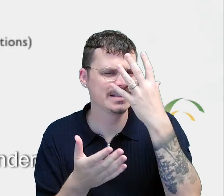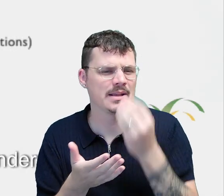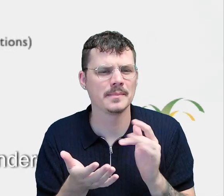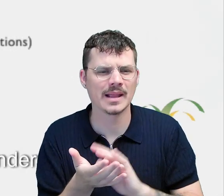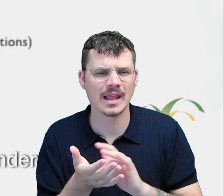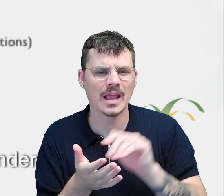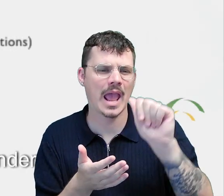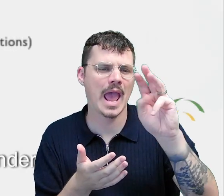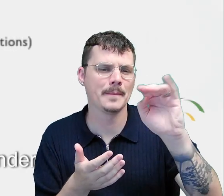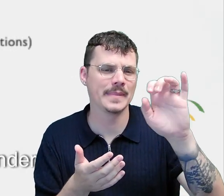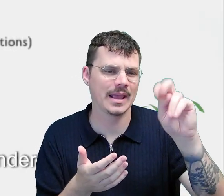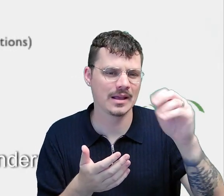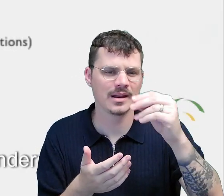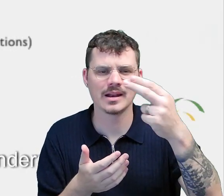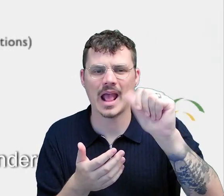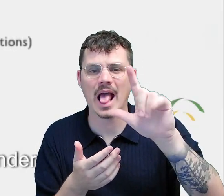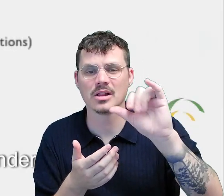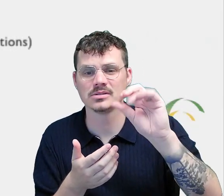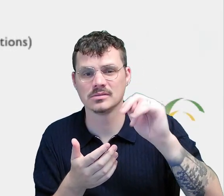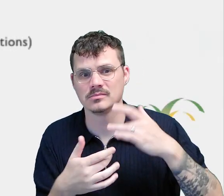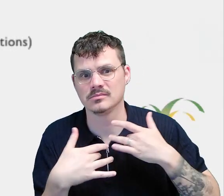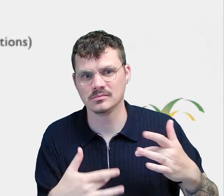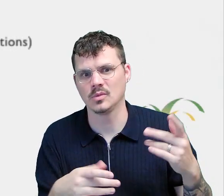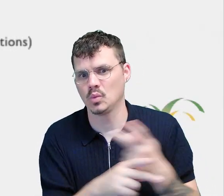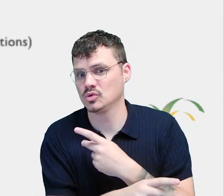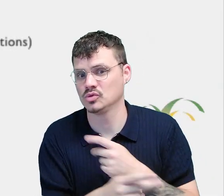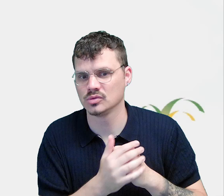medicines, Ambien and Halcion, are the worst offenders.